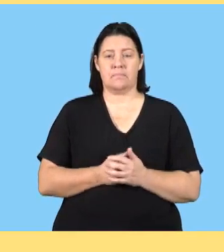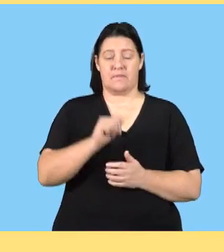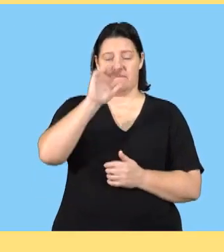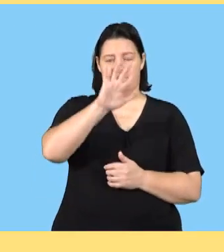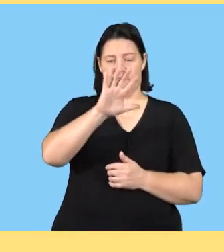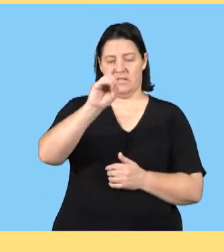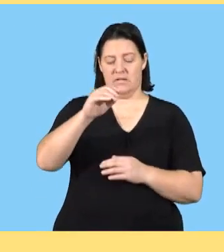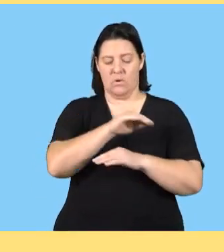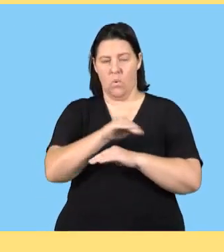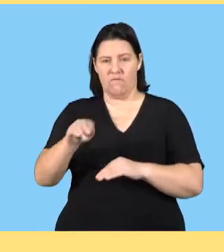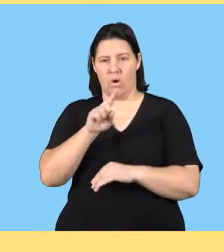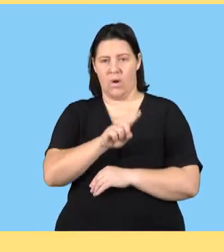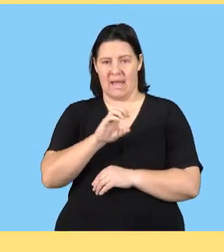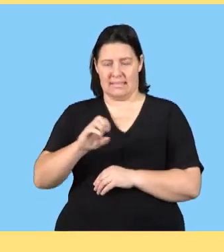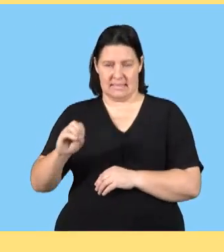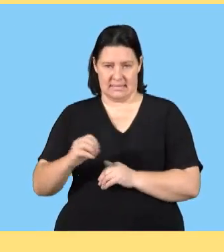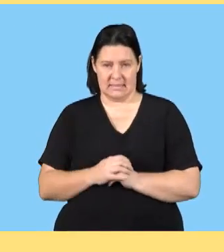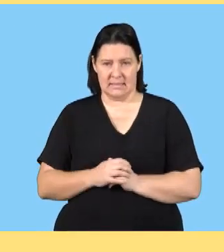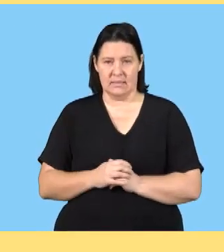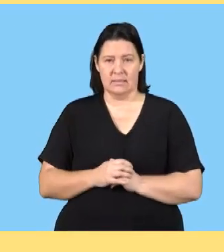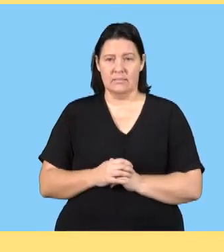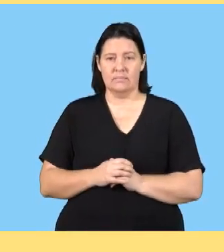that means he still owes us 50.